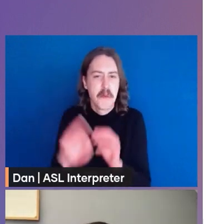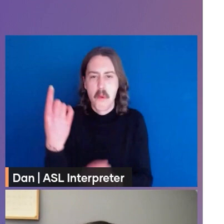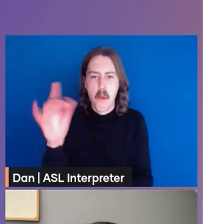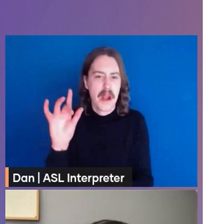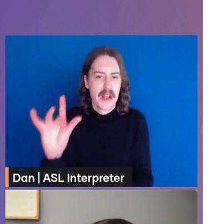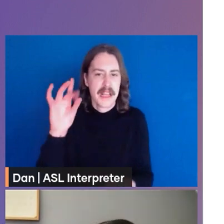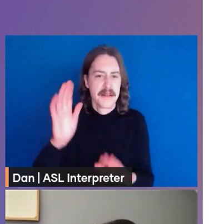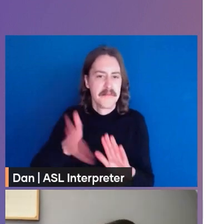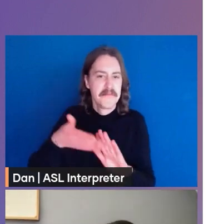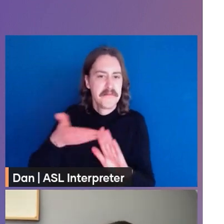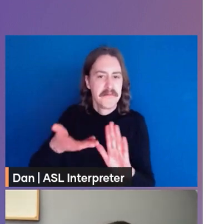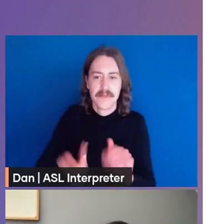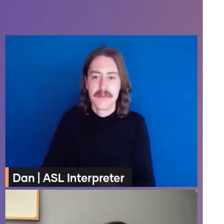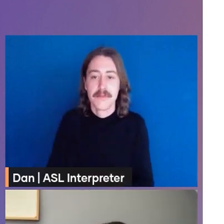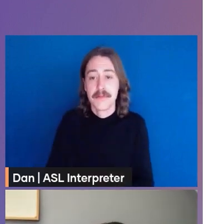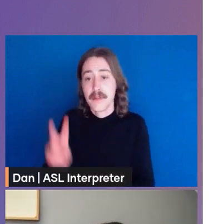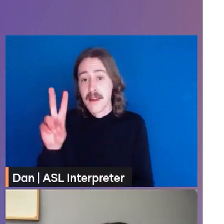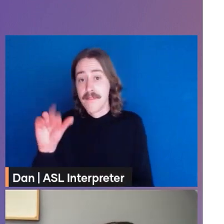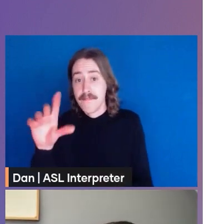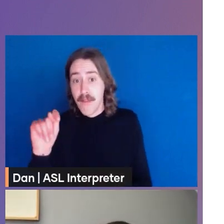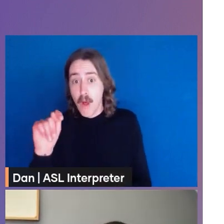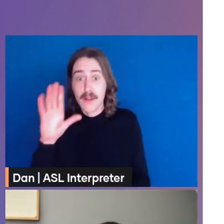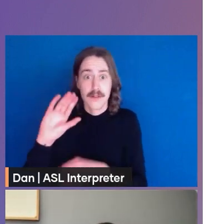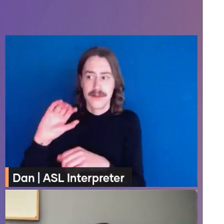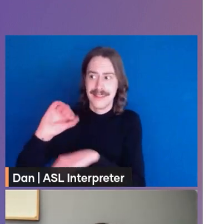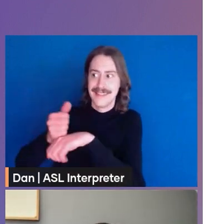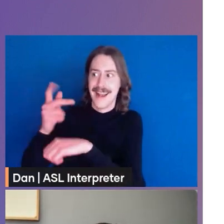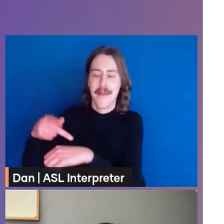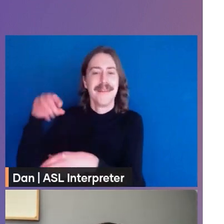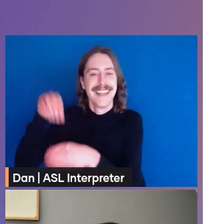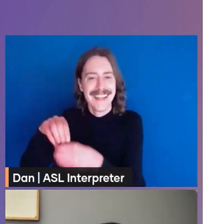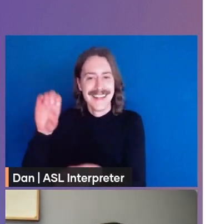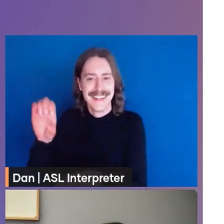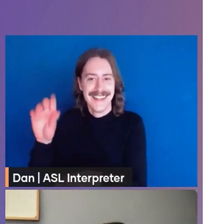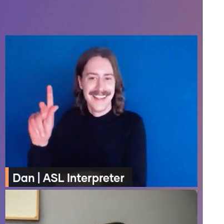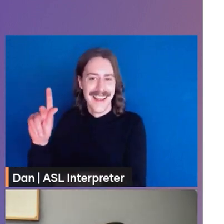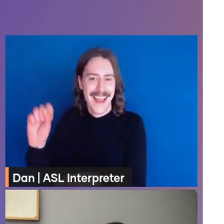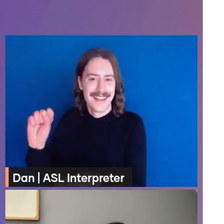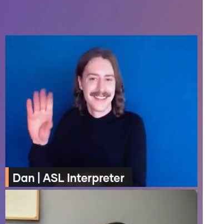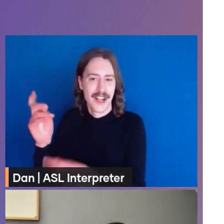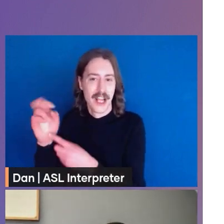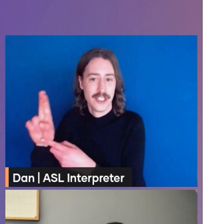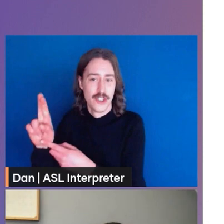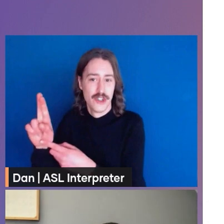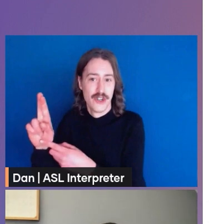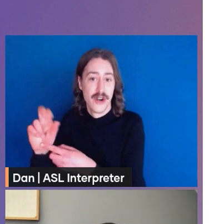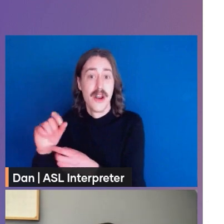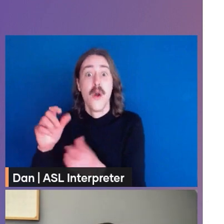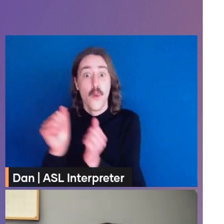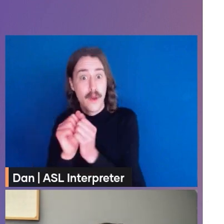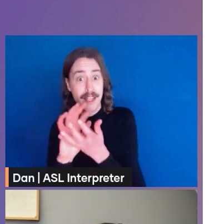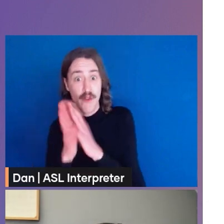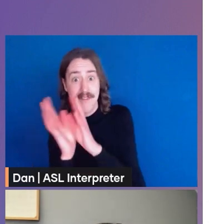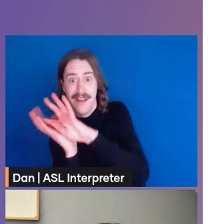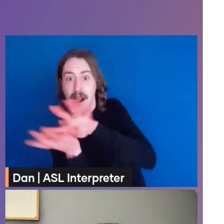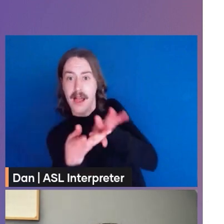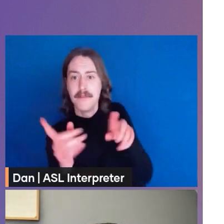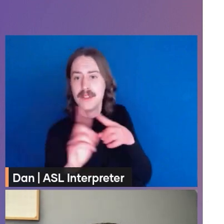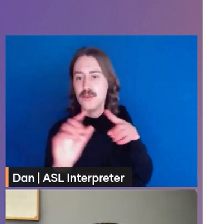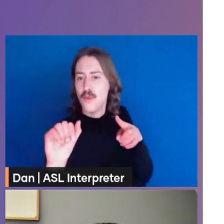sit on an EKS cluster with the traffic being forwarded through the ALB was our initial idea. And then the secrets would be